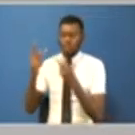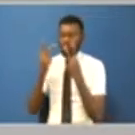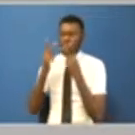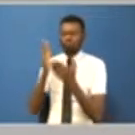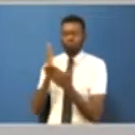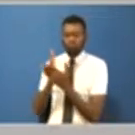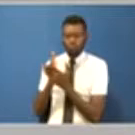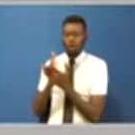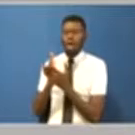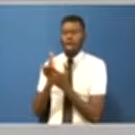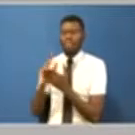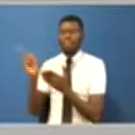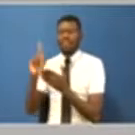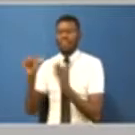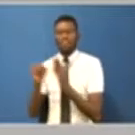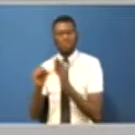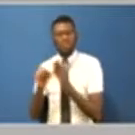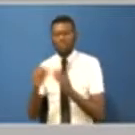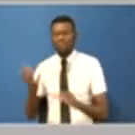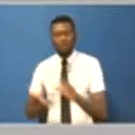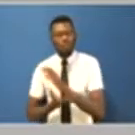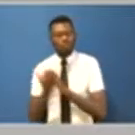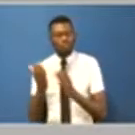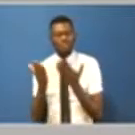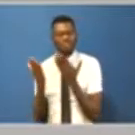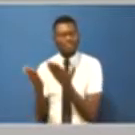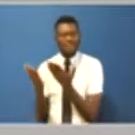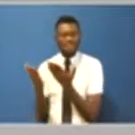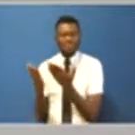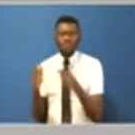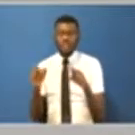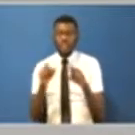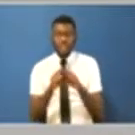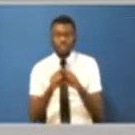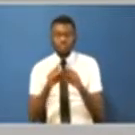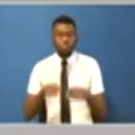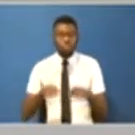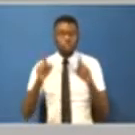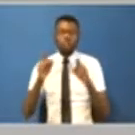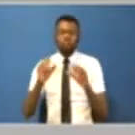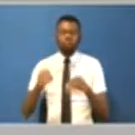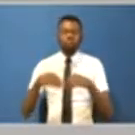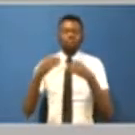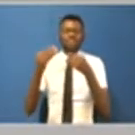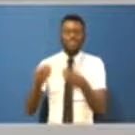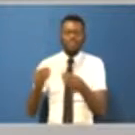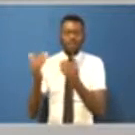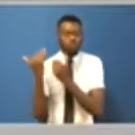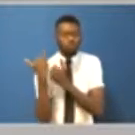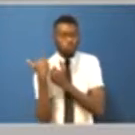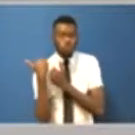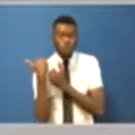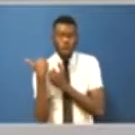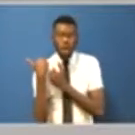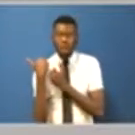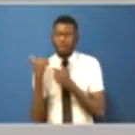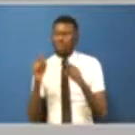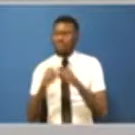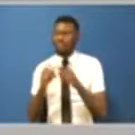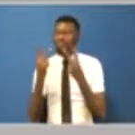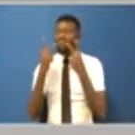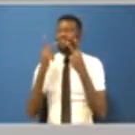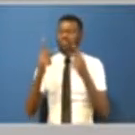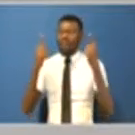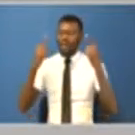nairobi was in a state of chaos and it was the sort of emergency response we needed i'm sure all of you can agree if you look at the